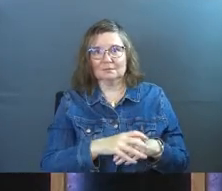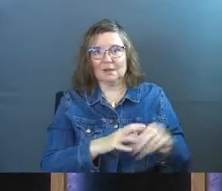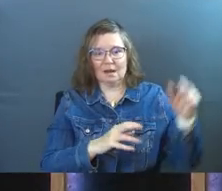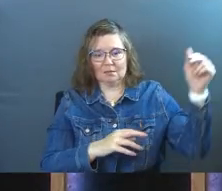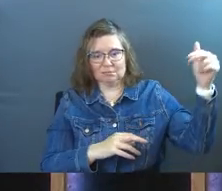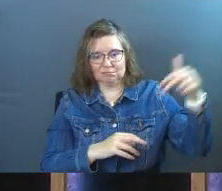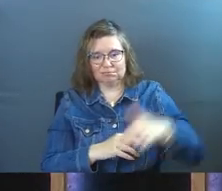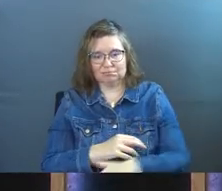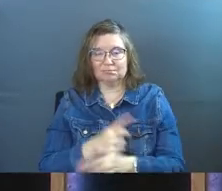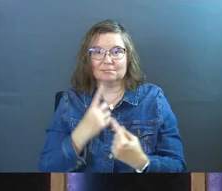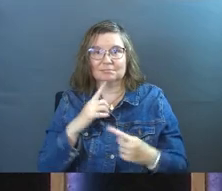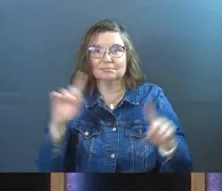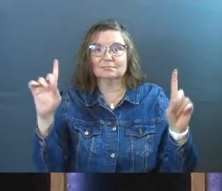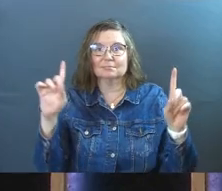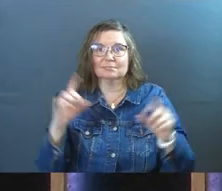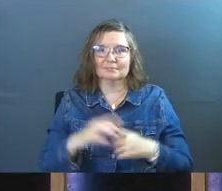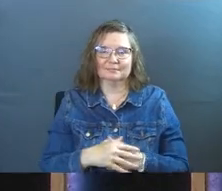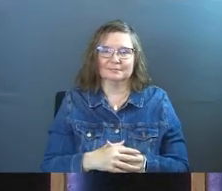it.